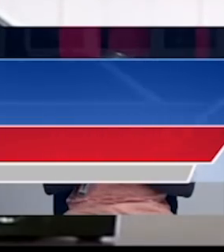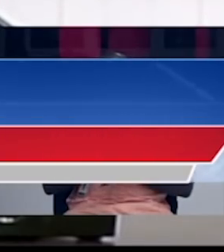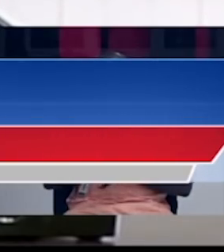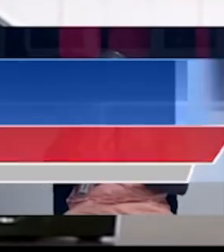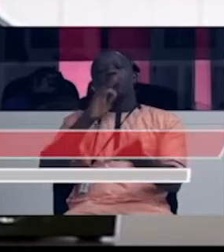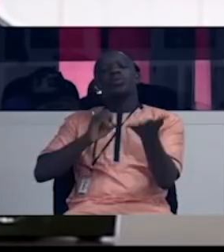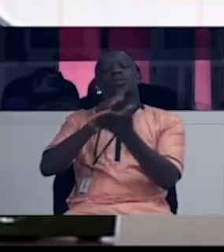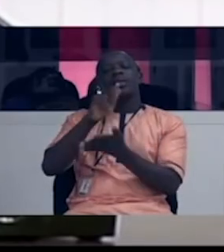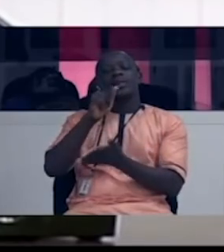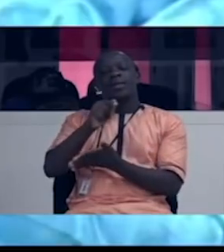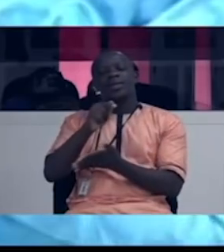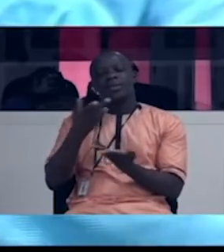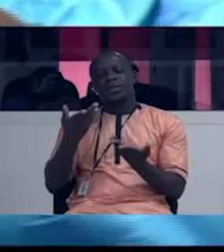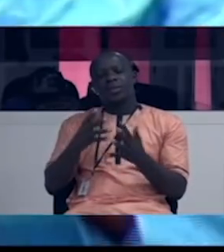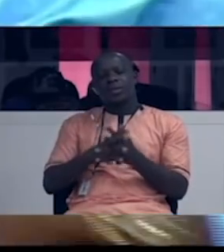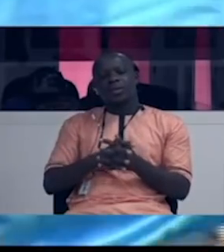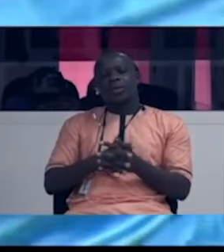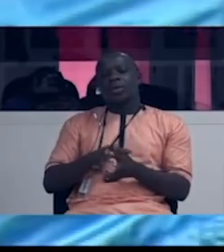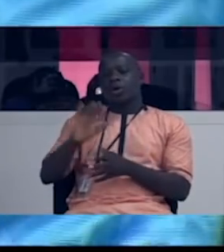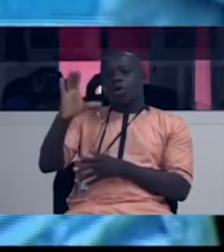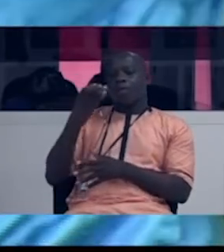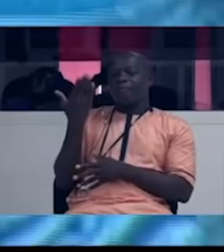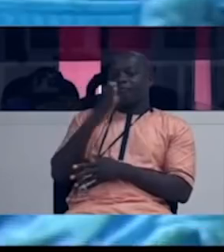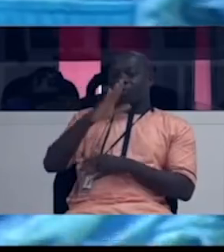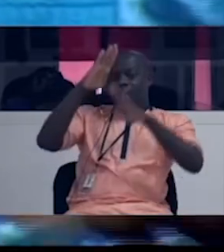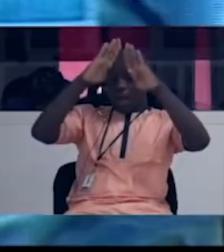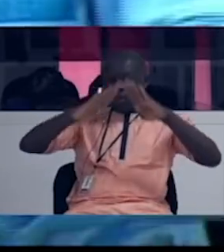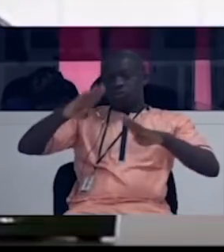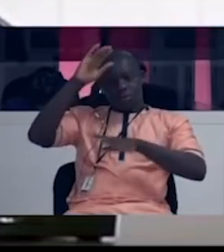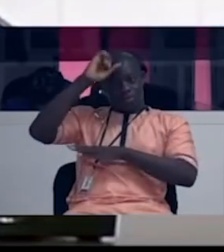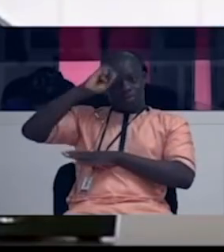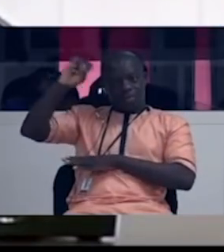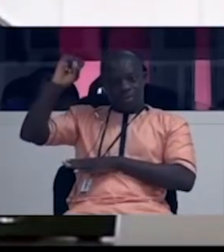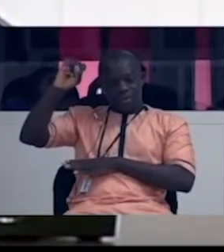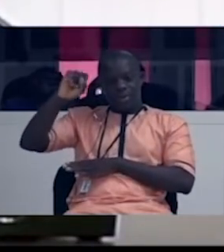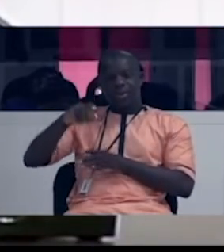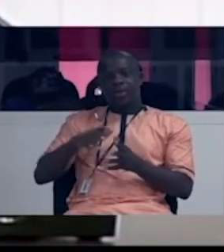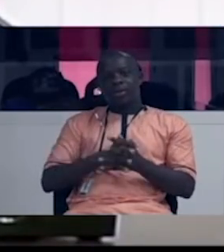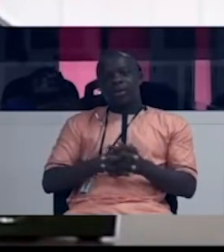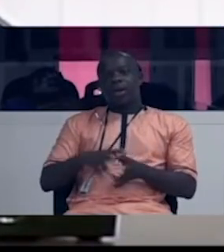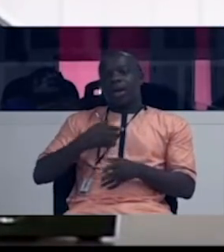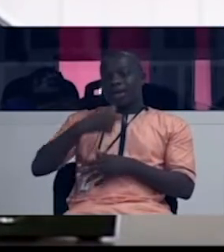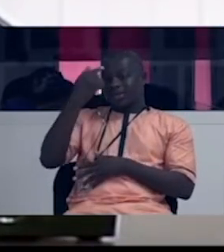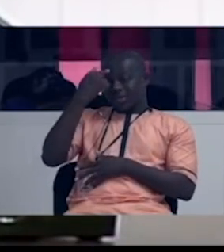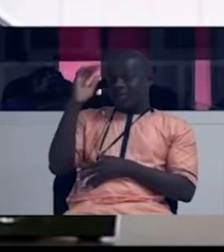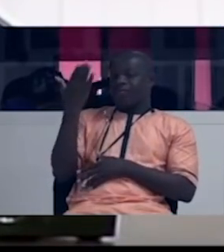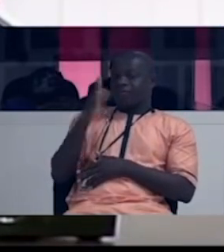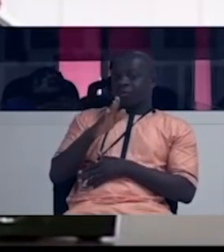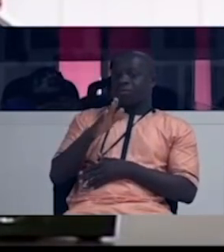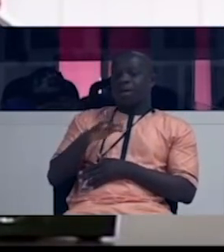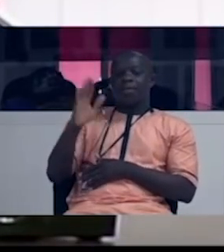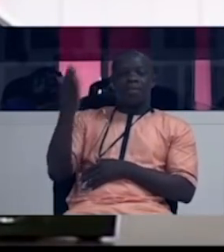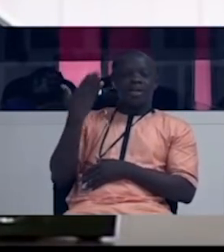those instructions? The instructions would come from the State House, and I will assume that it's from the